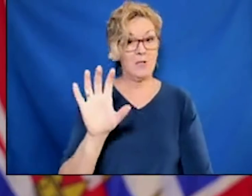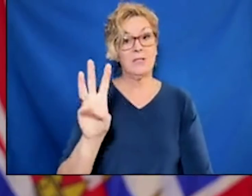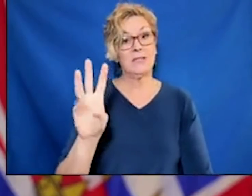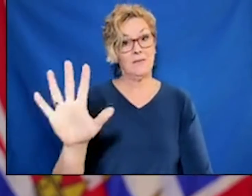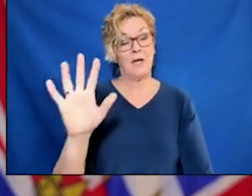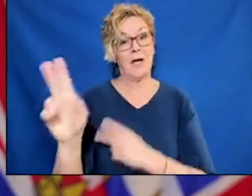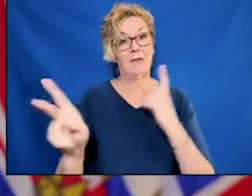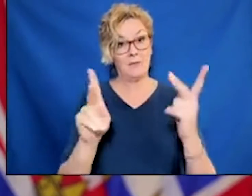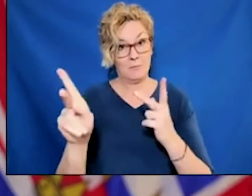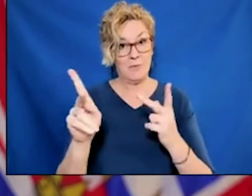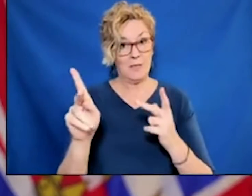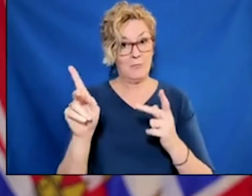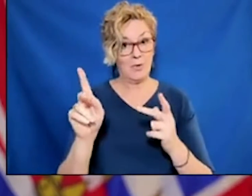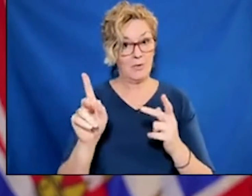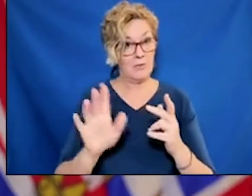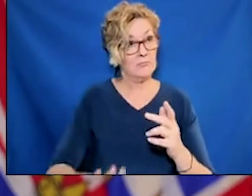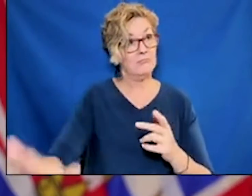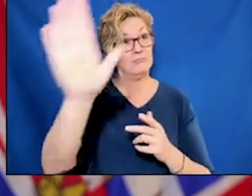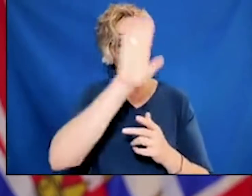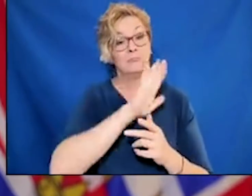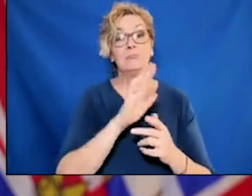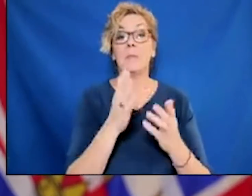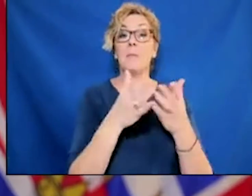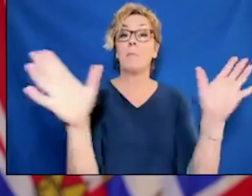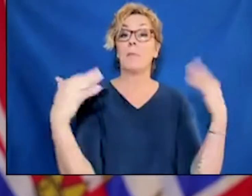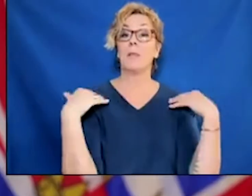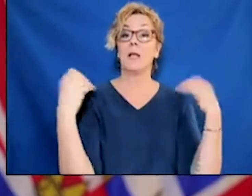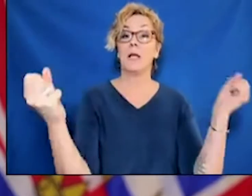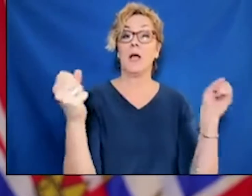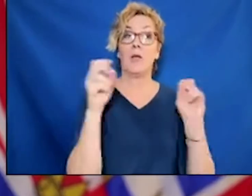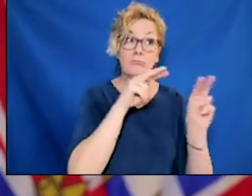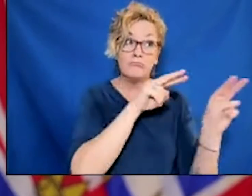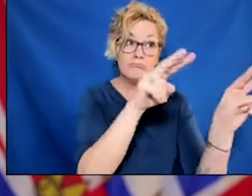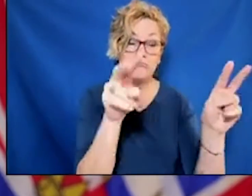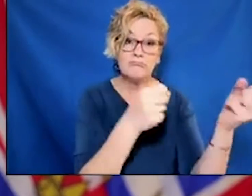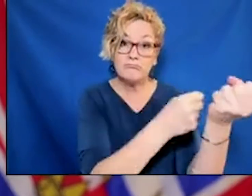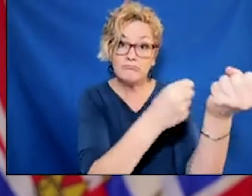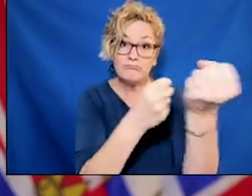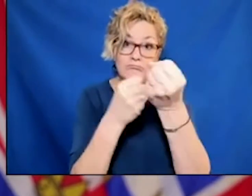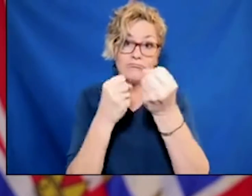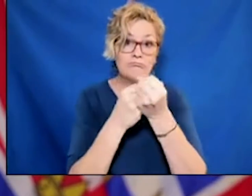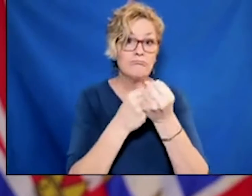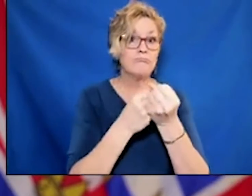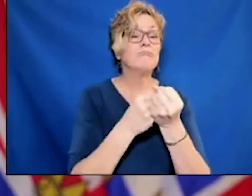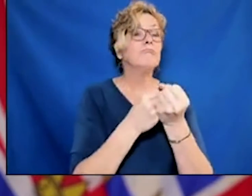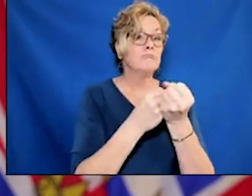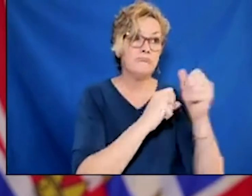Again, that continues to exclude the monitoring they're doing in the north. And